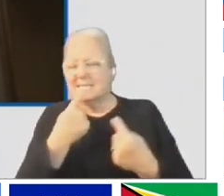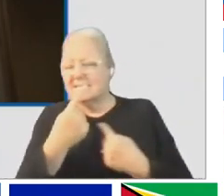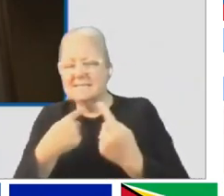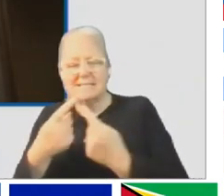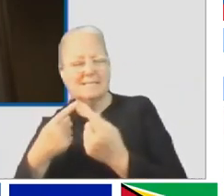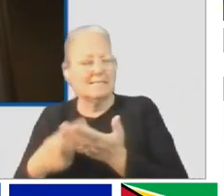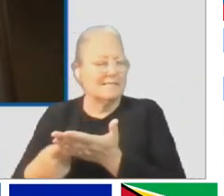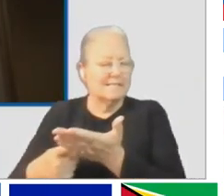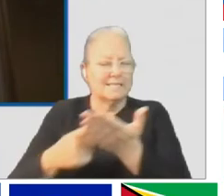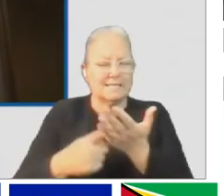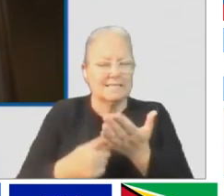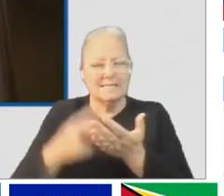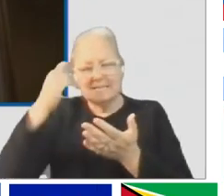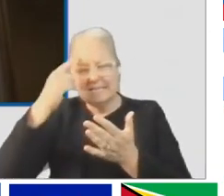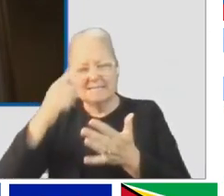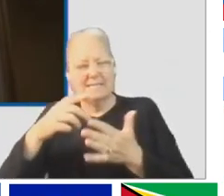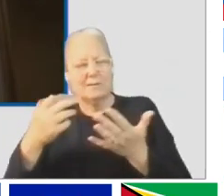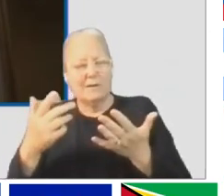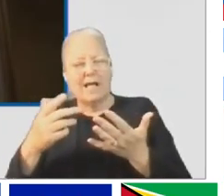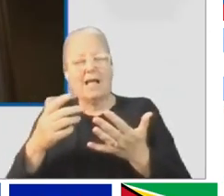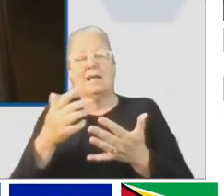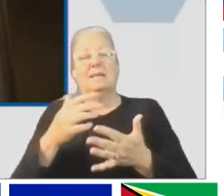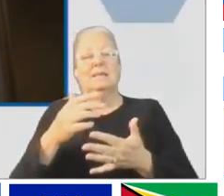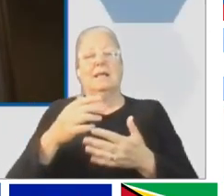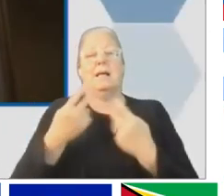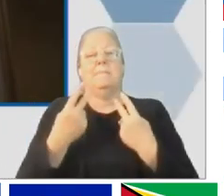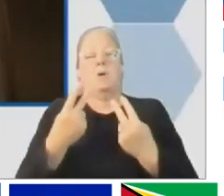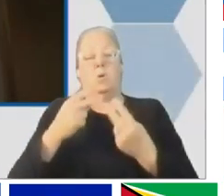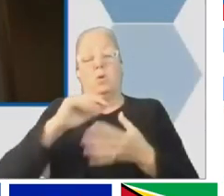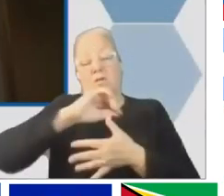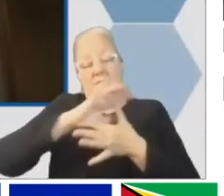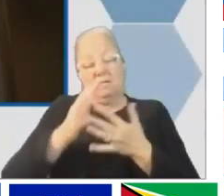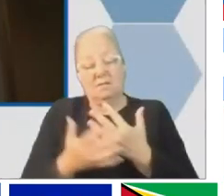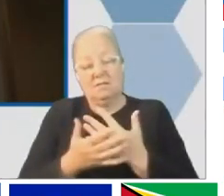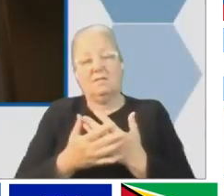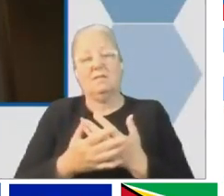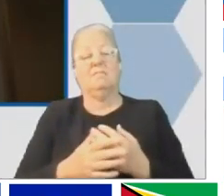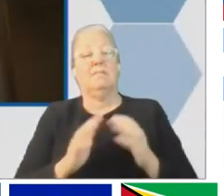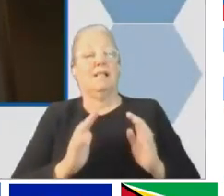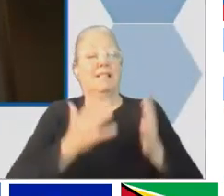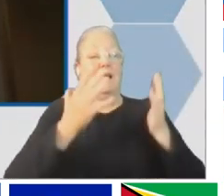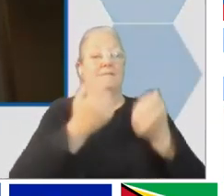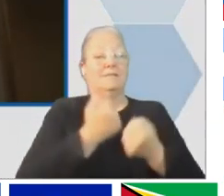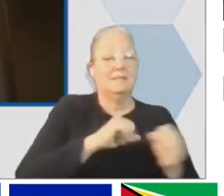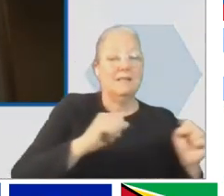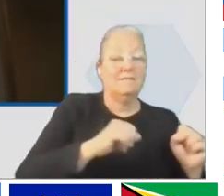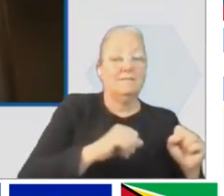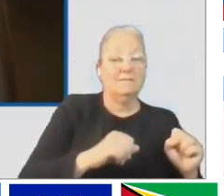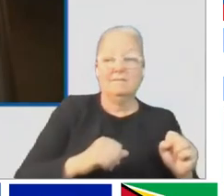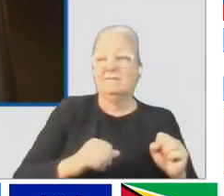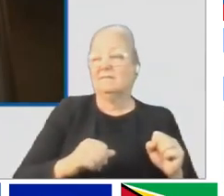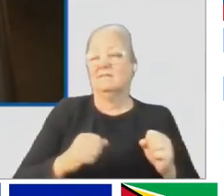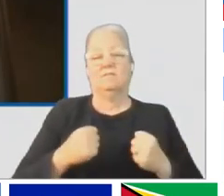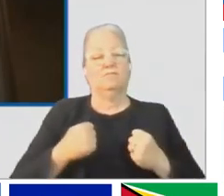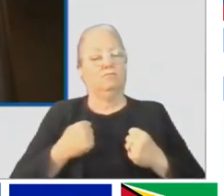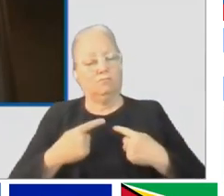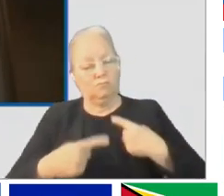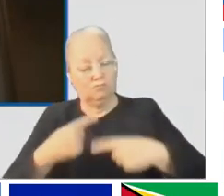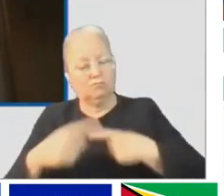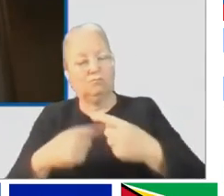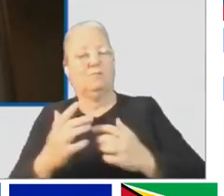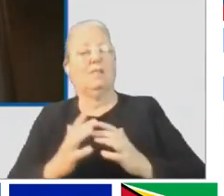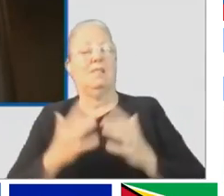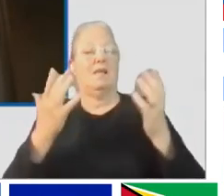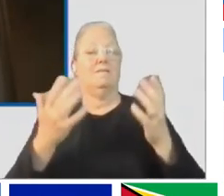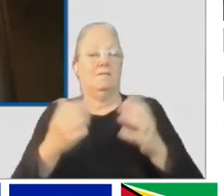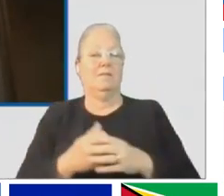to ensure prioritization for life safety, life sustainment, and the protection of the workforce, and continue to deliver on the FEMA